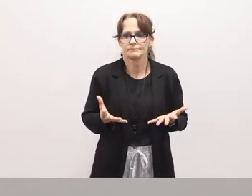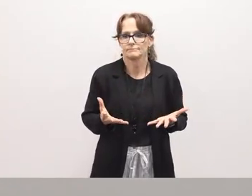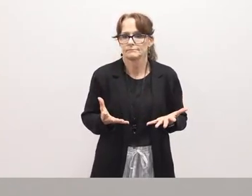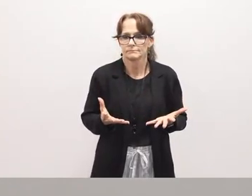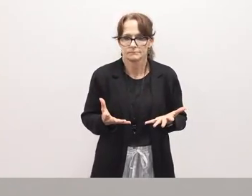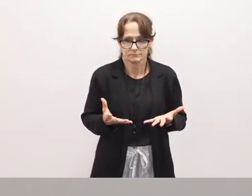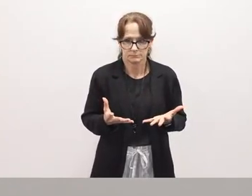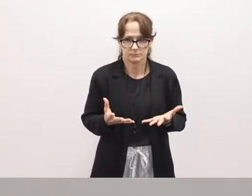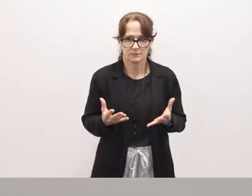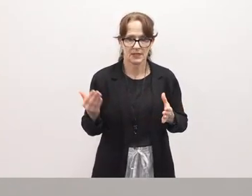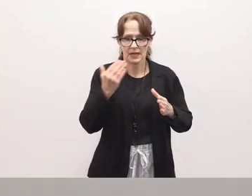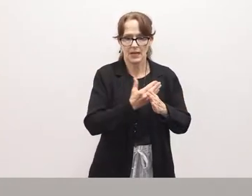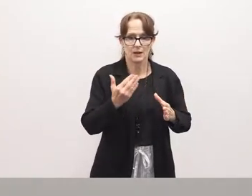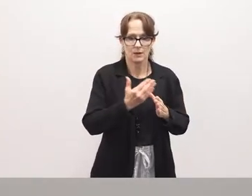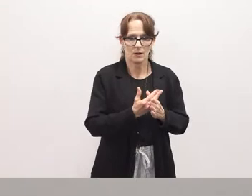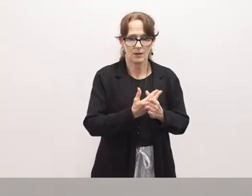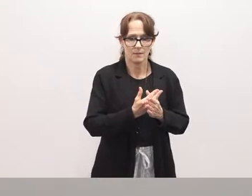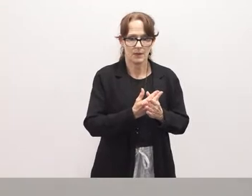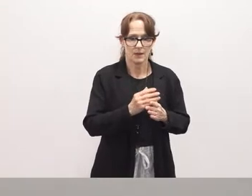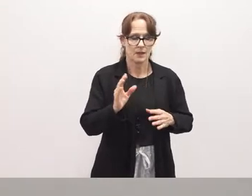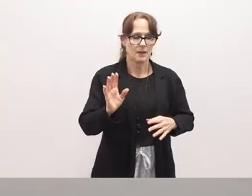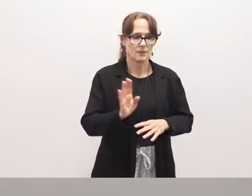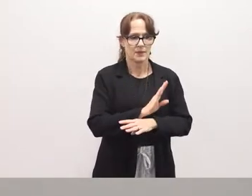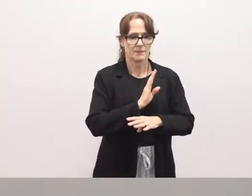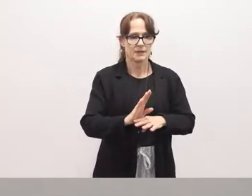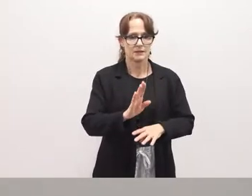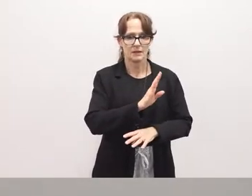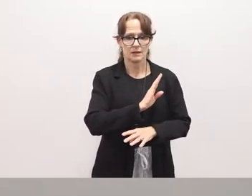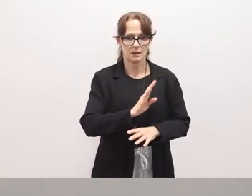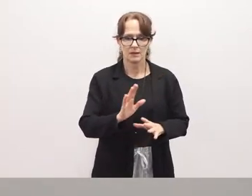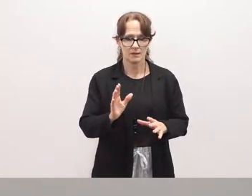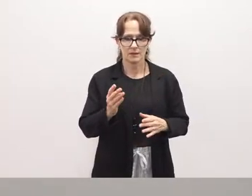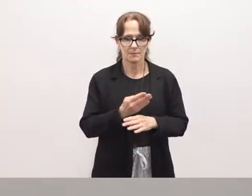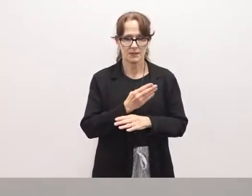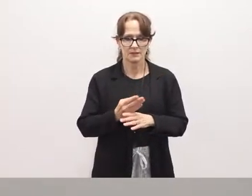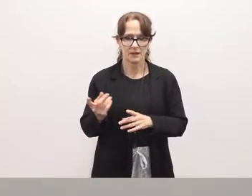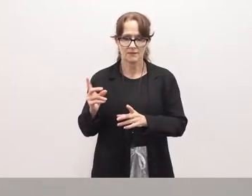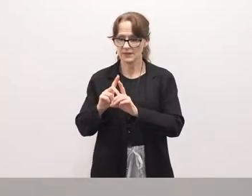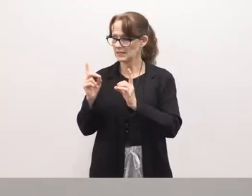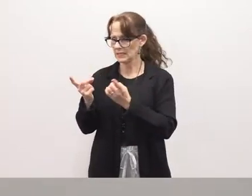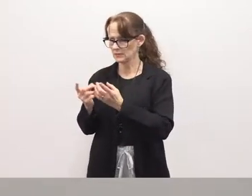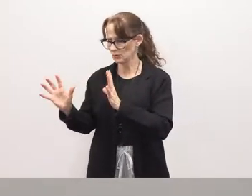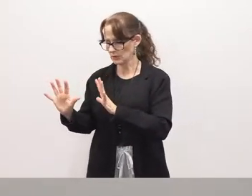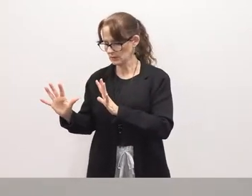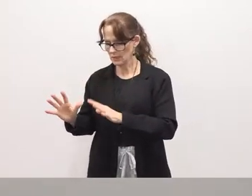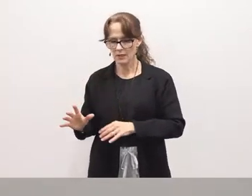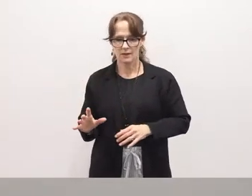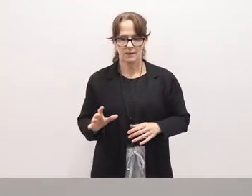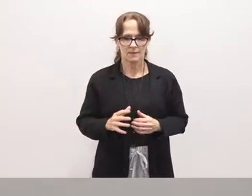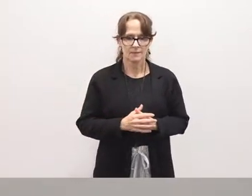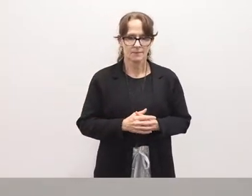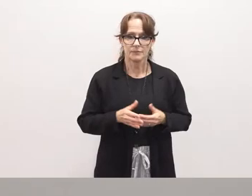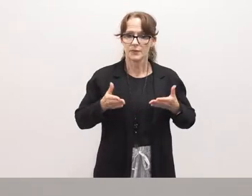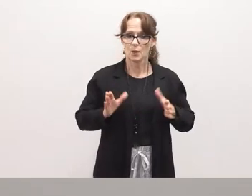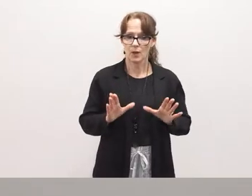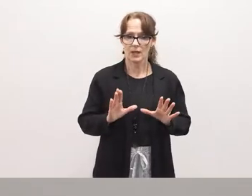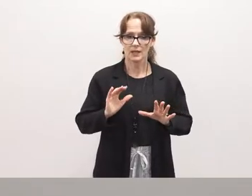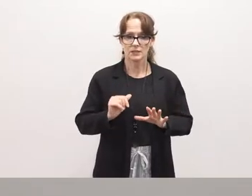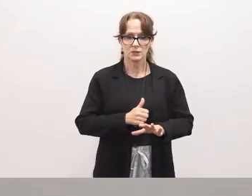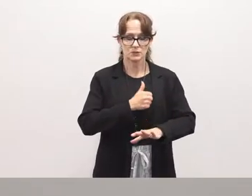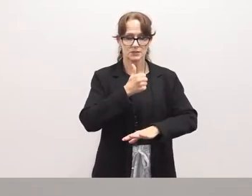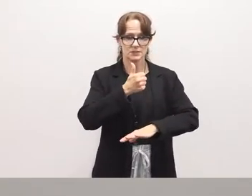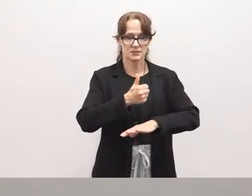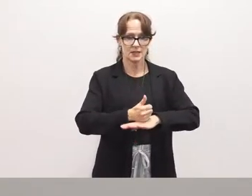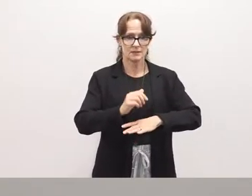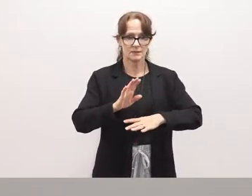you're interrupting the business of the board. The business of the district. The way you set the business